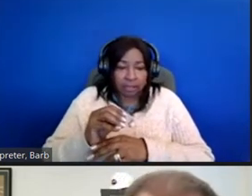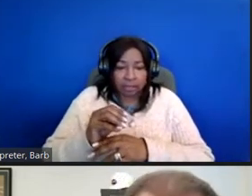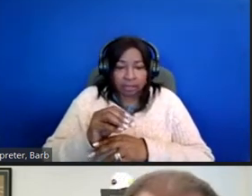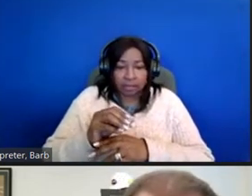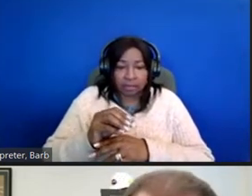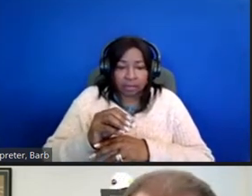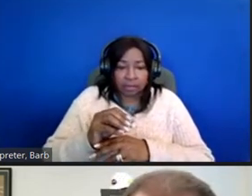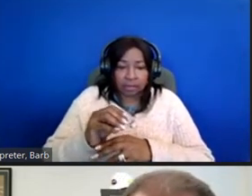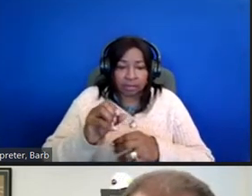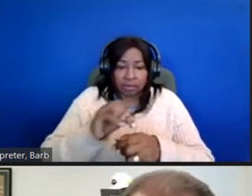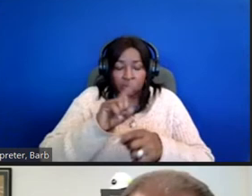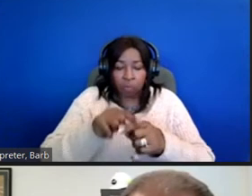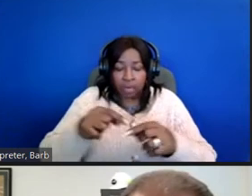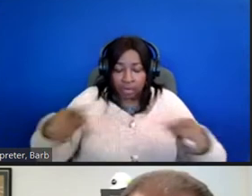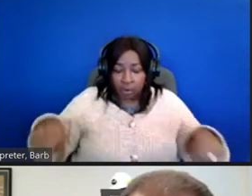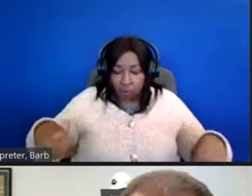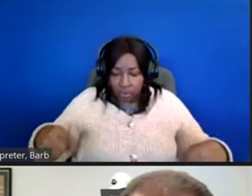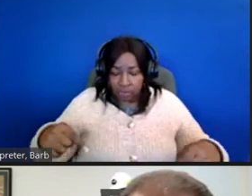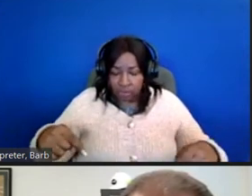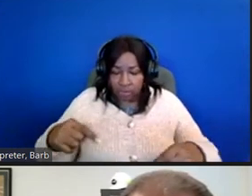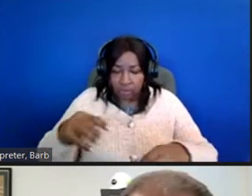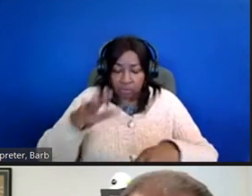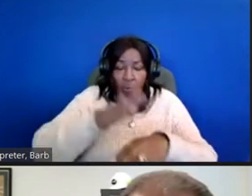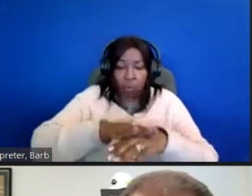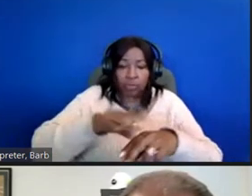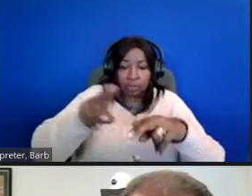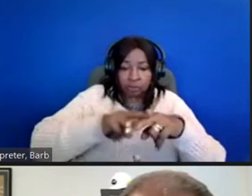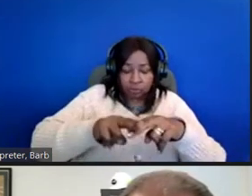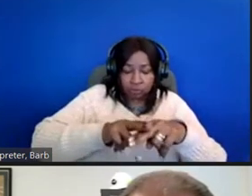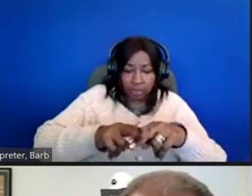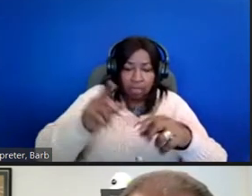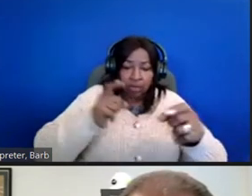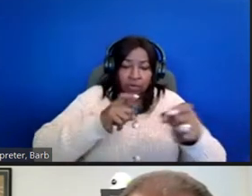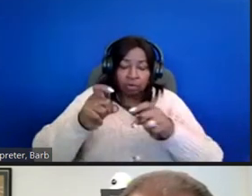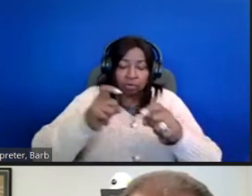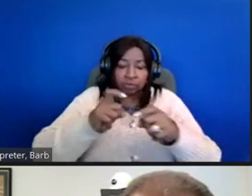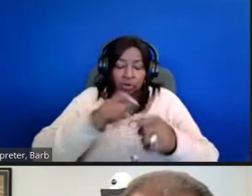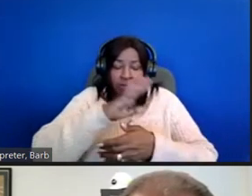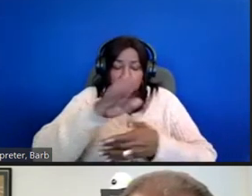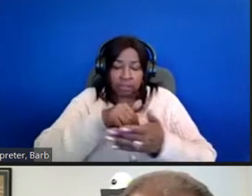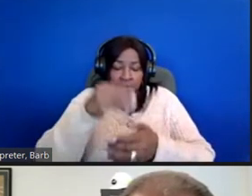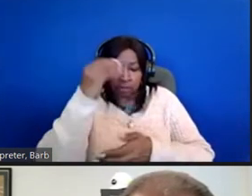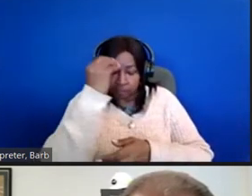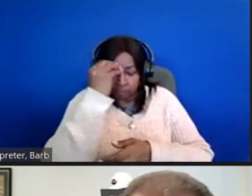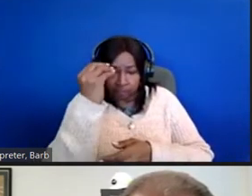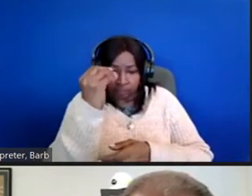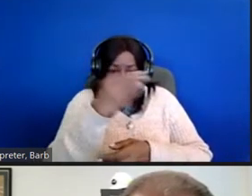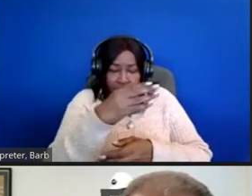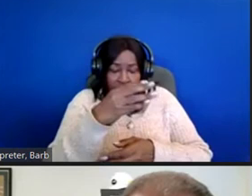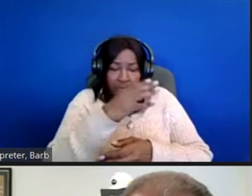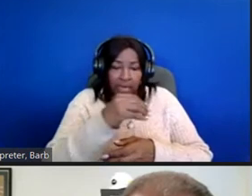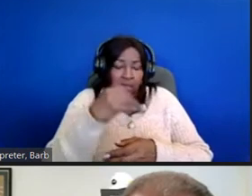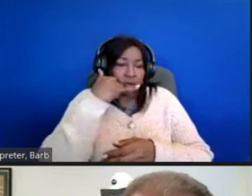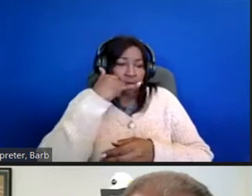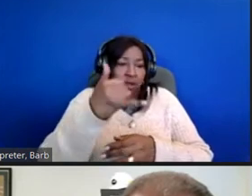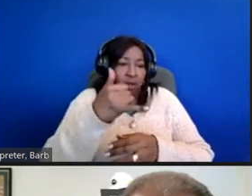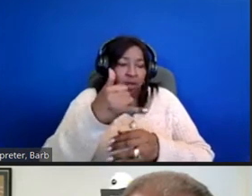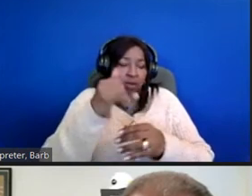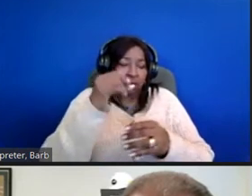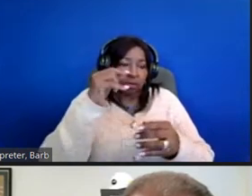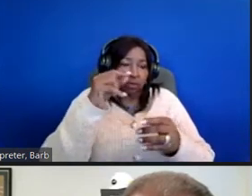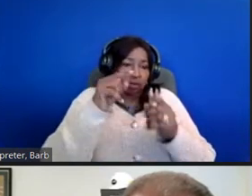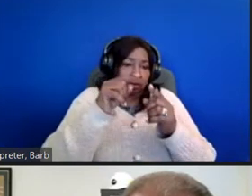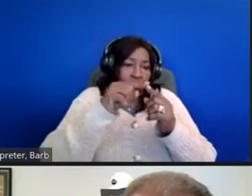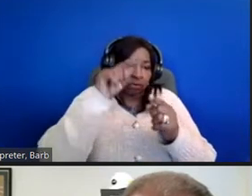wheelchair is boarded onto the train, the control center is alerted and calls ahead to the station where the wheelchair will need to be